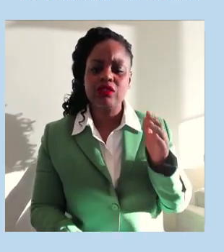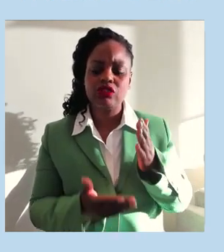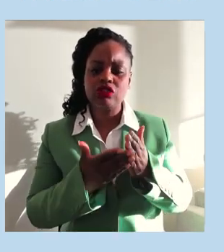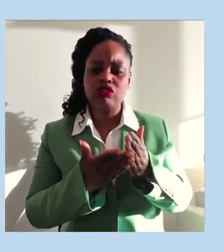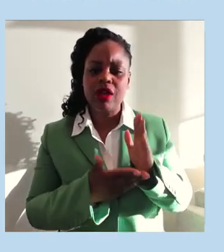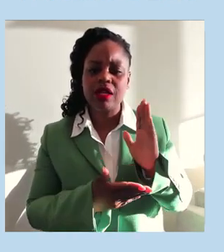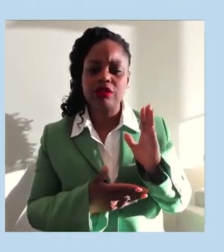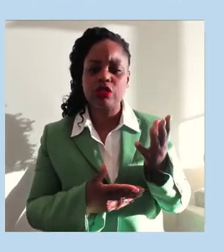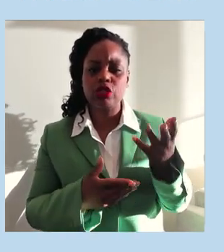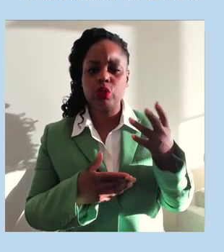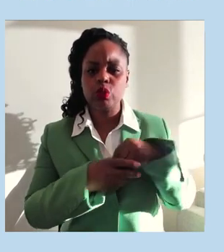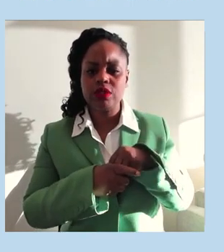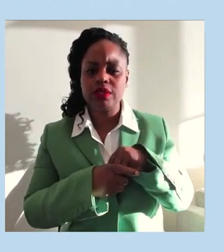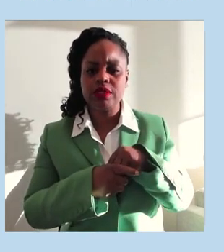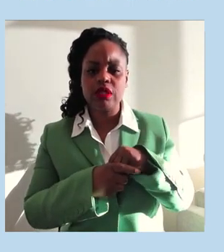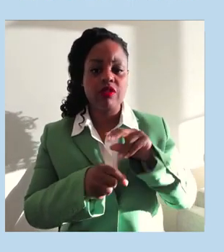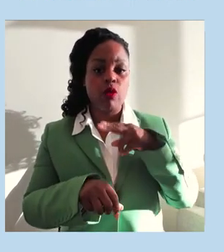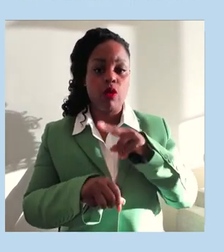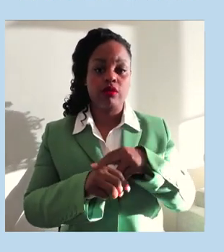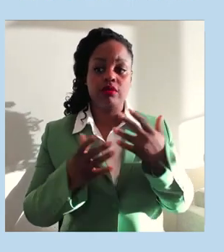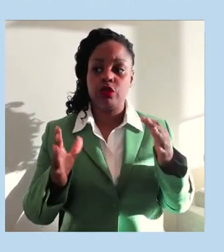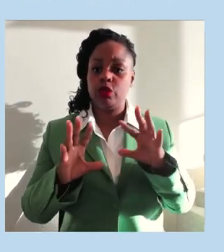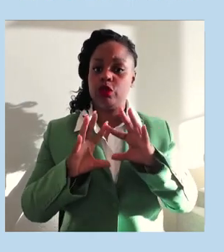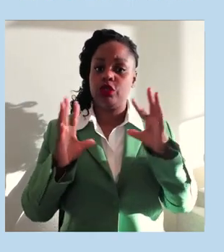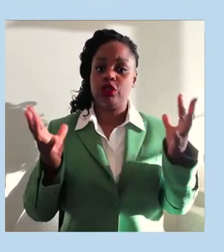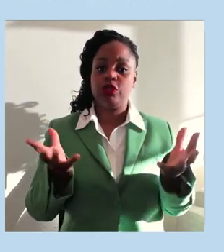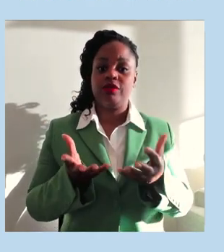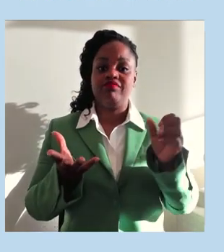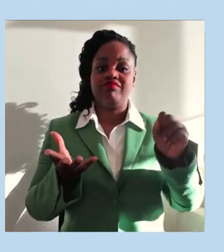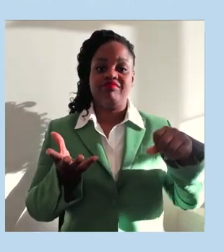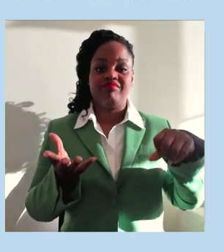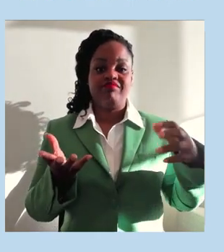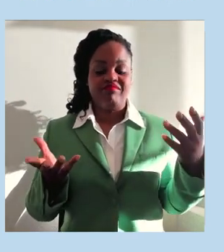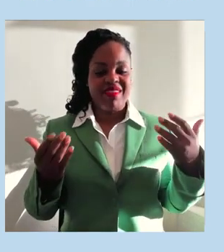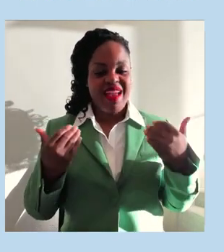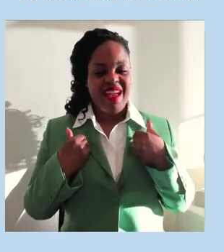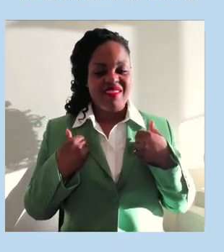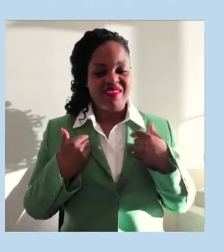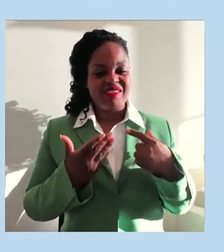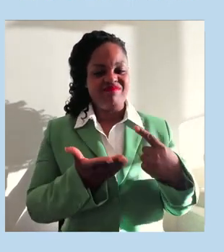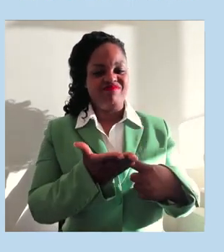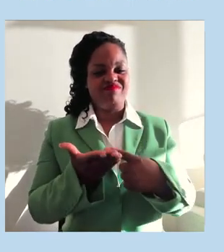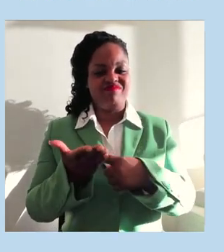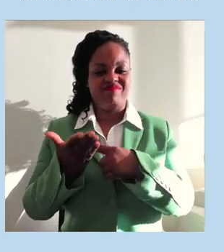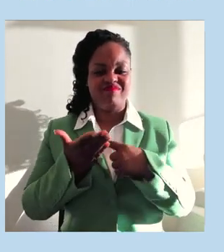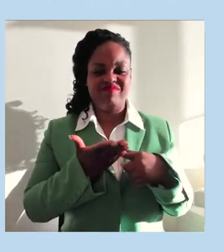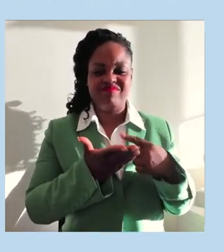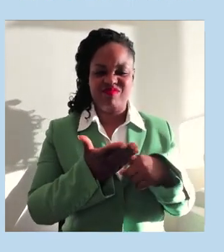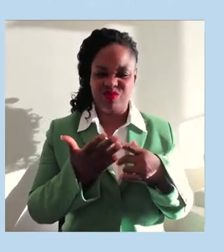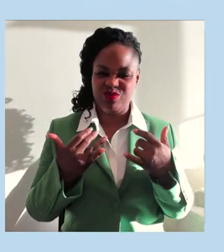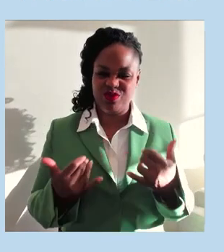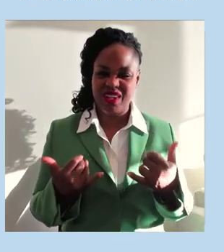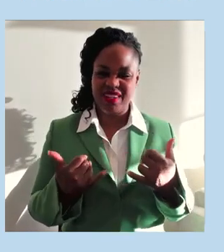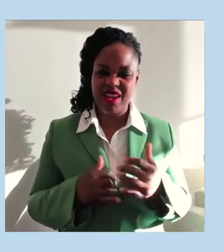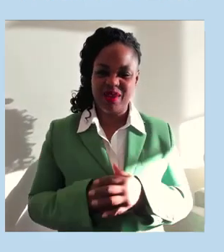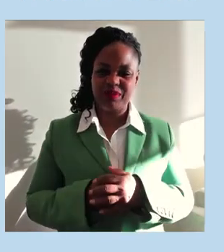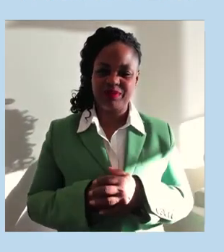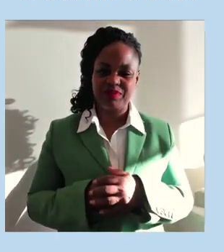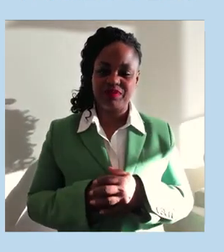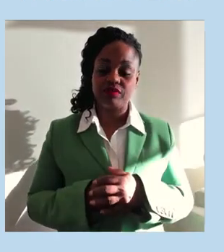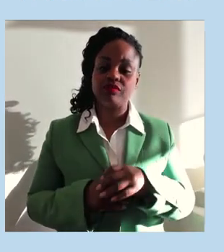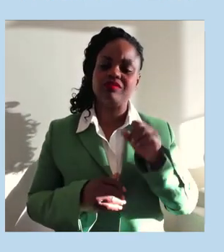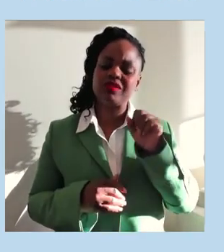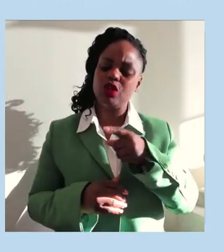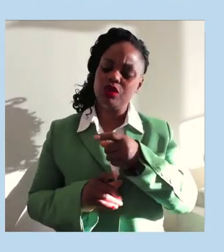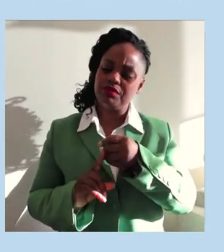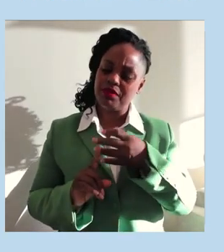with you right now. Can you share with us what are a few concrete ways that global partners can more effectively involve the